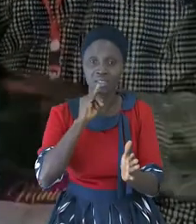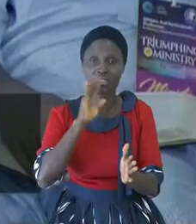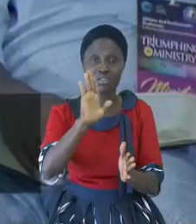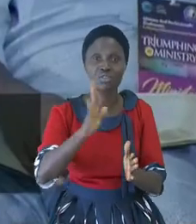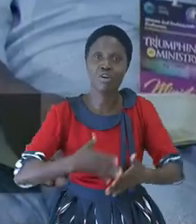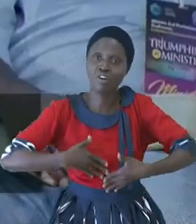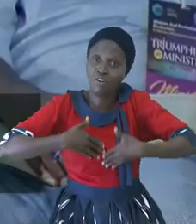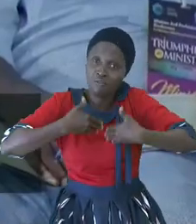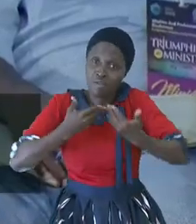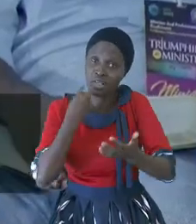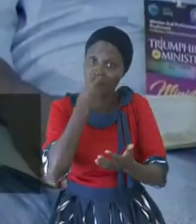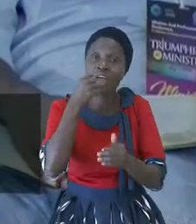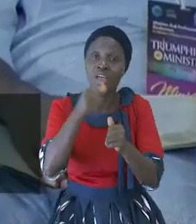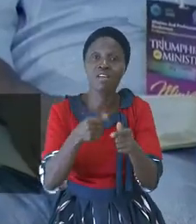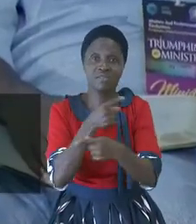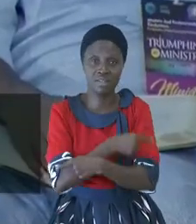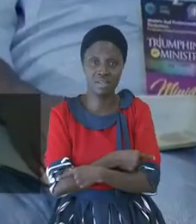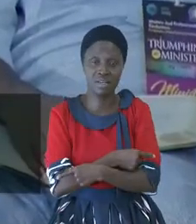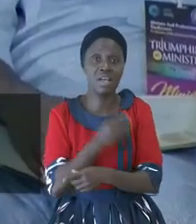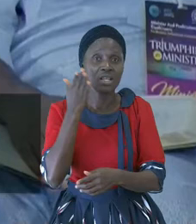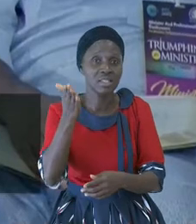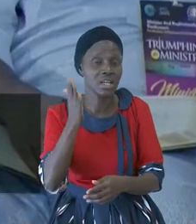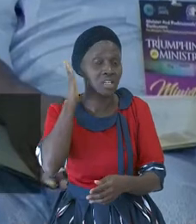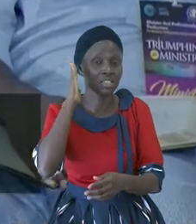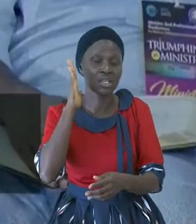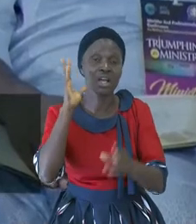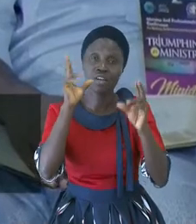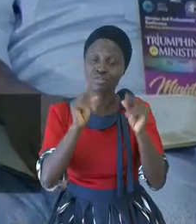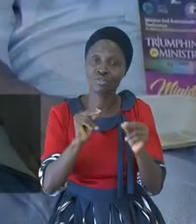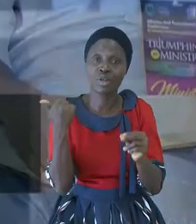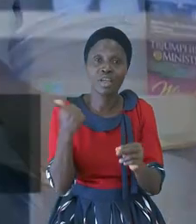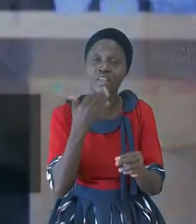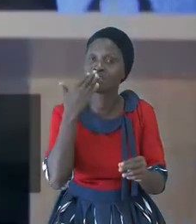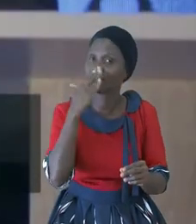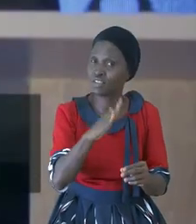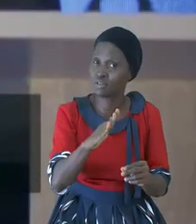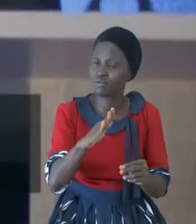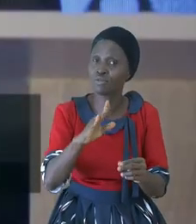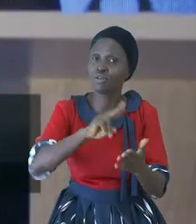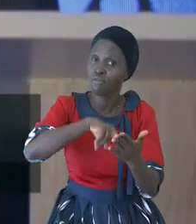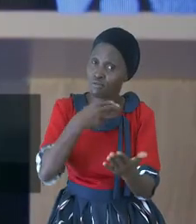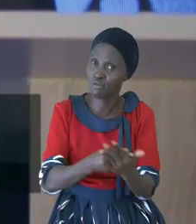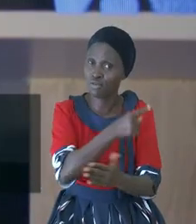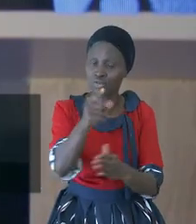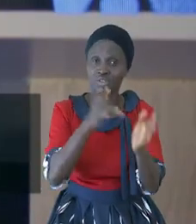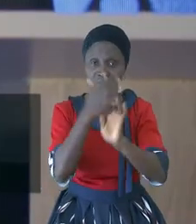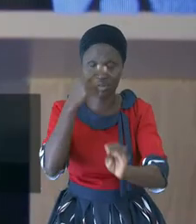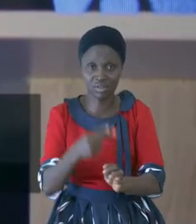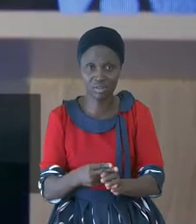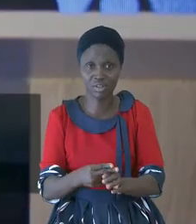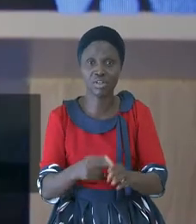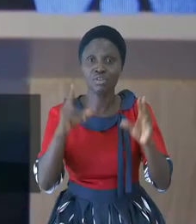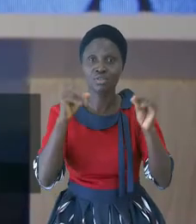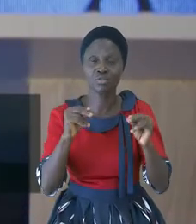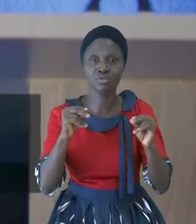There shall no evil befall you, neither shall any plague come near thy